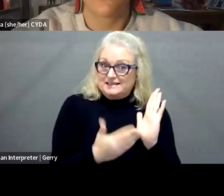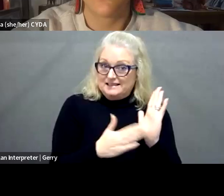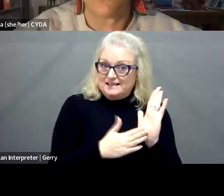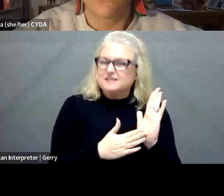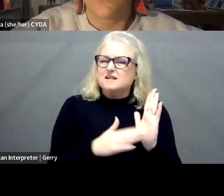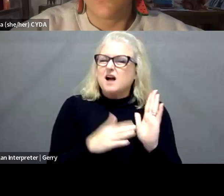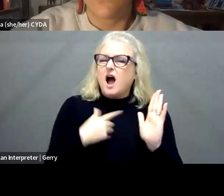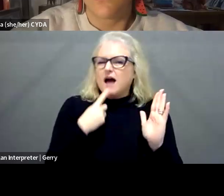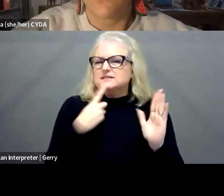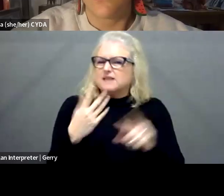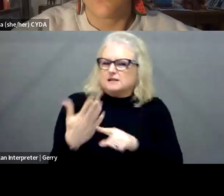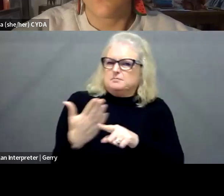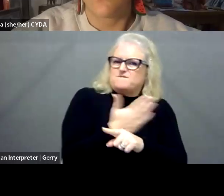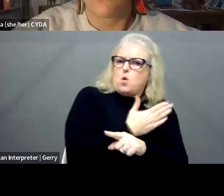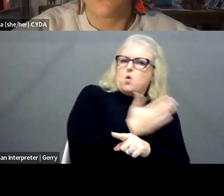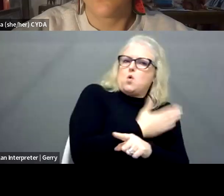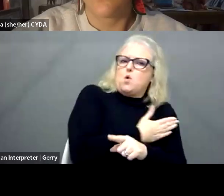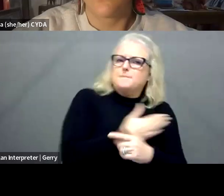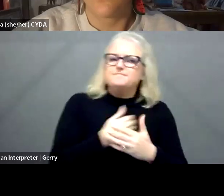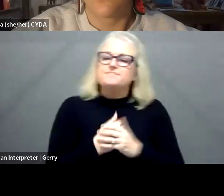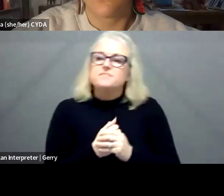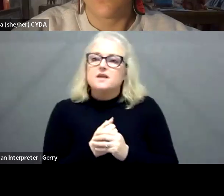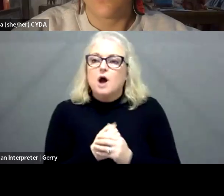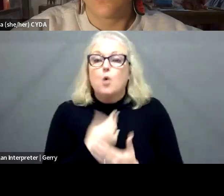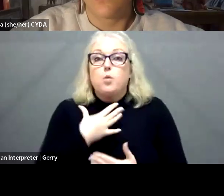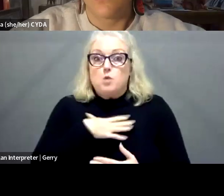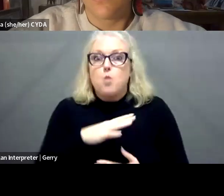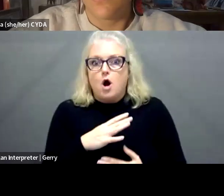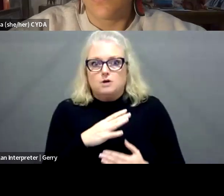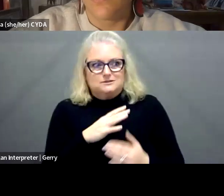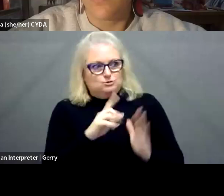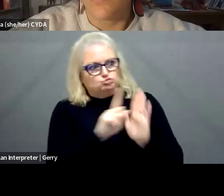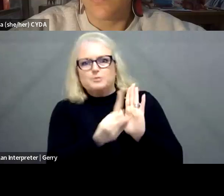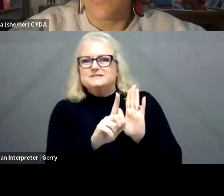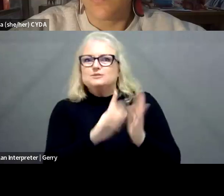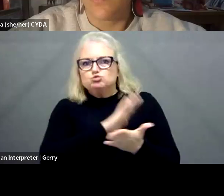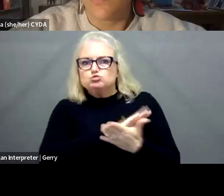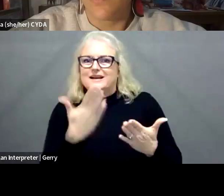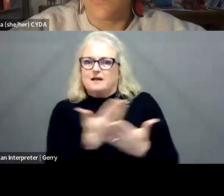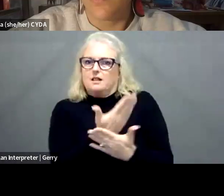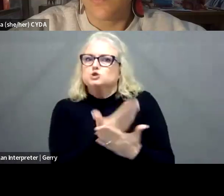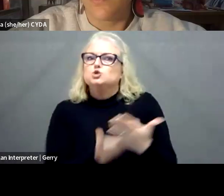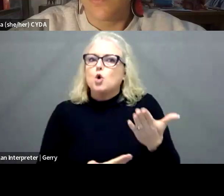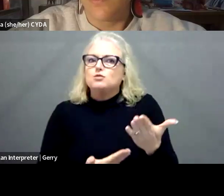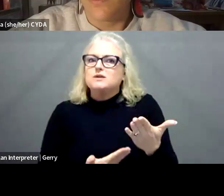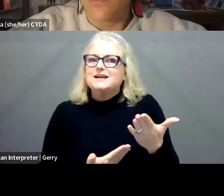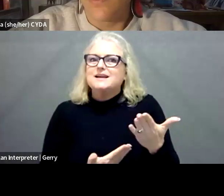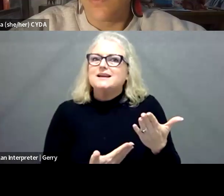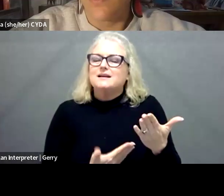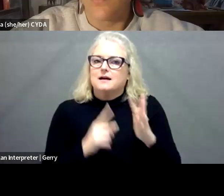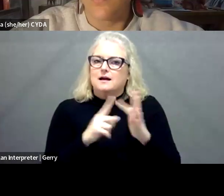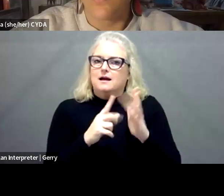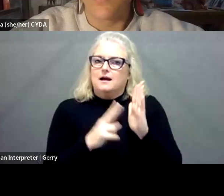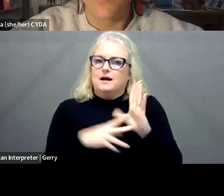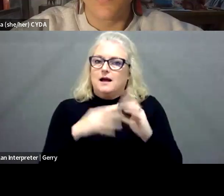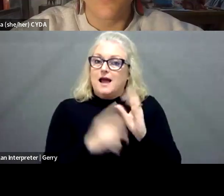up in regards to, having that representation for people with disability, but also enabling conversations